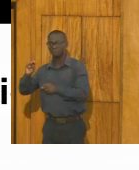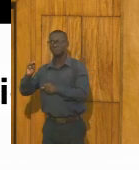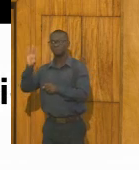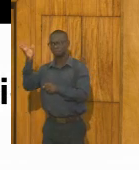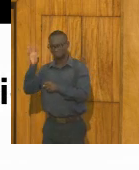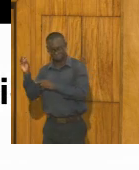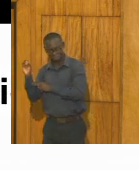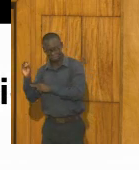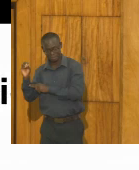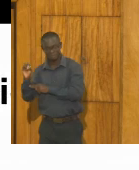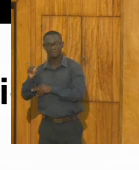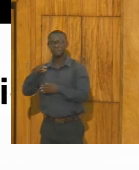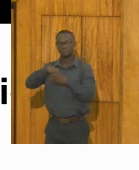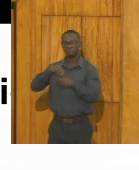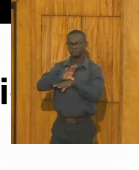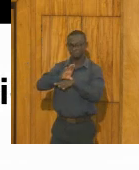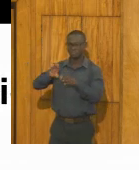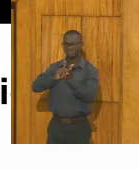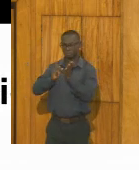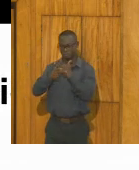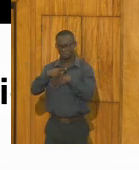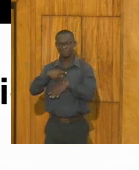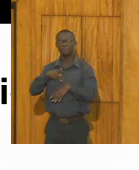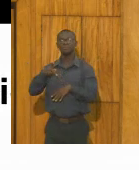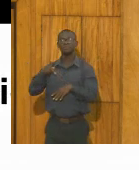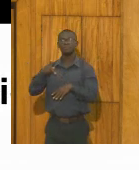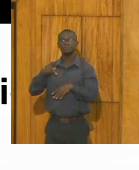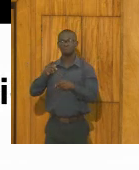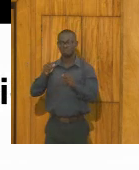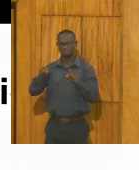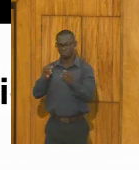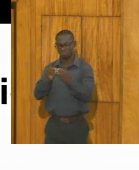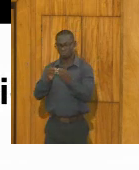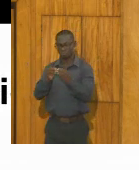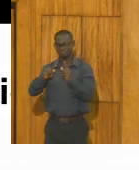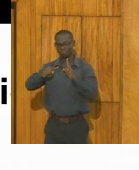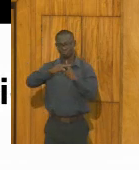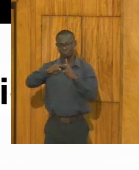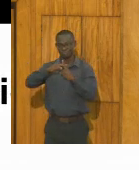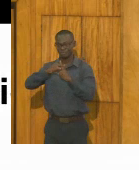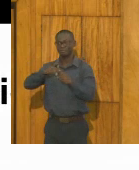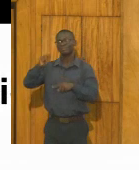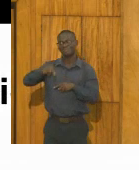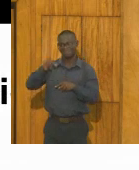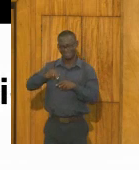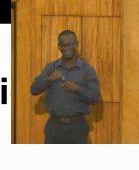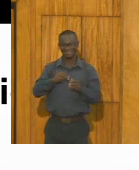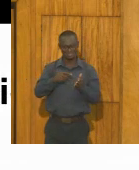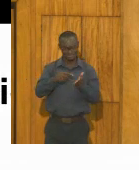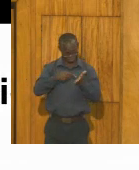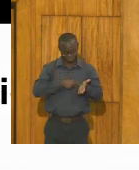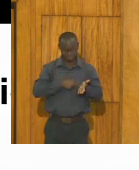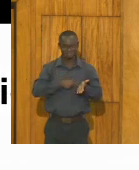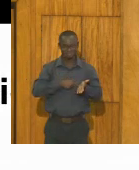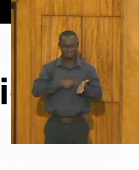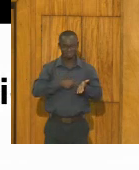shift to 3 testing algorithm to be able to net in more positives. And we did the verification study led by